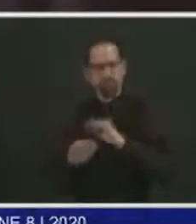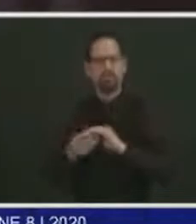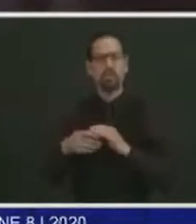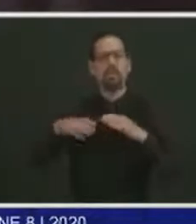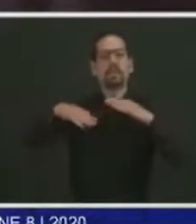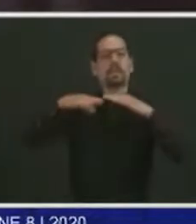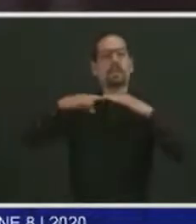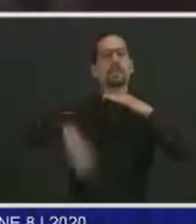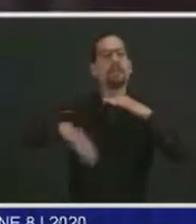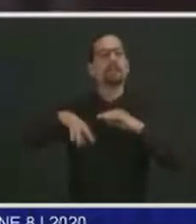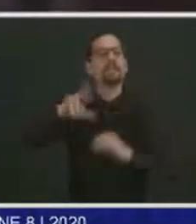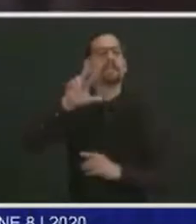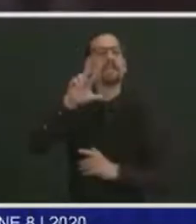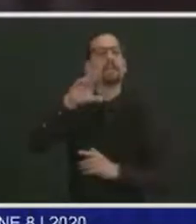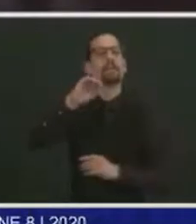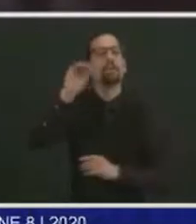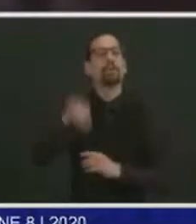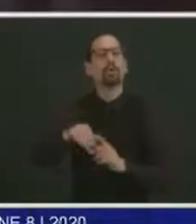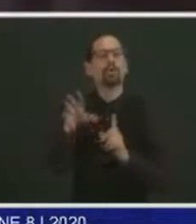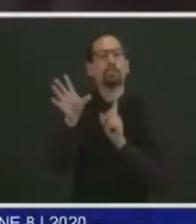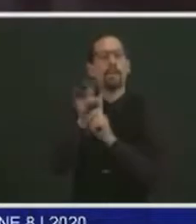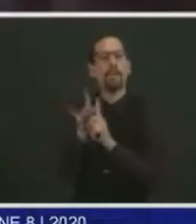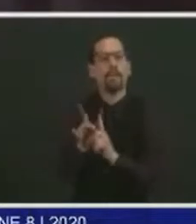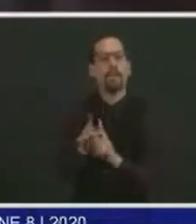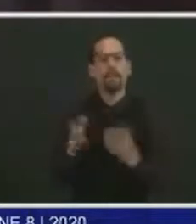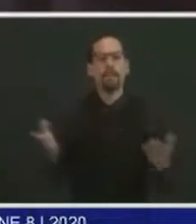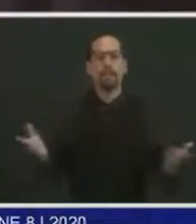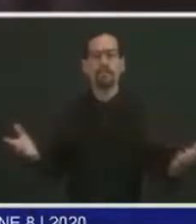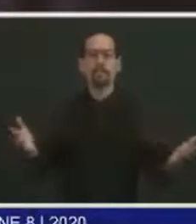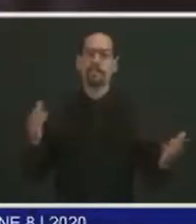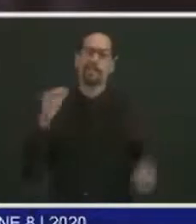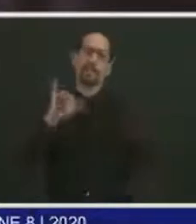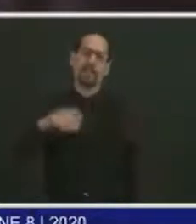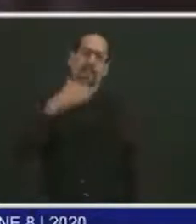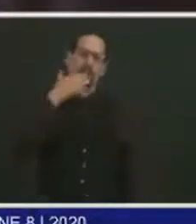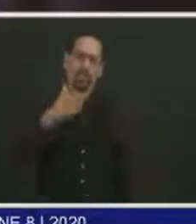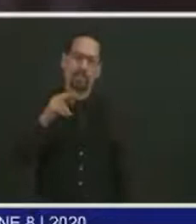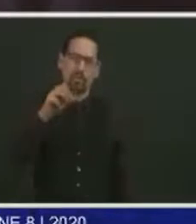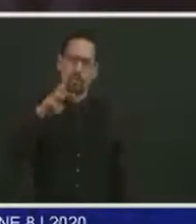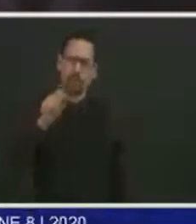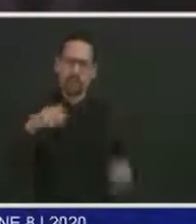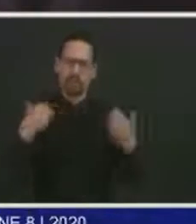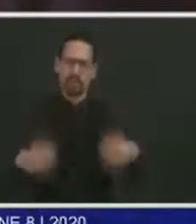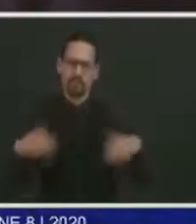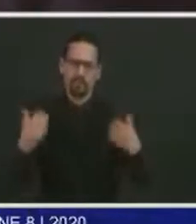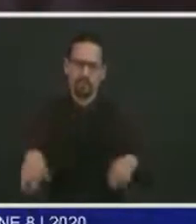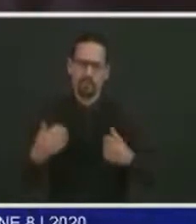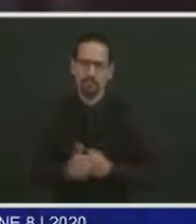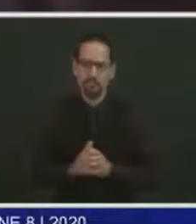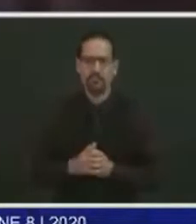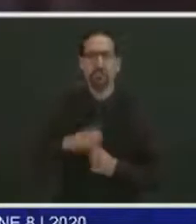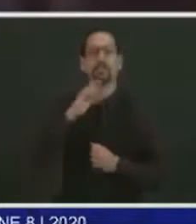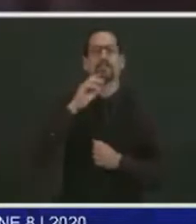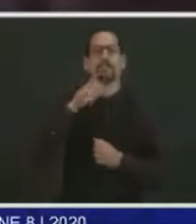positive. Furthermore, you might recall there were some big crowds around Memorial